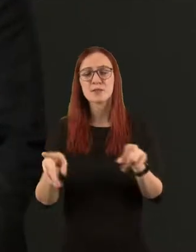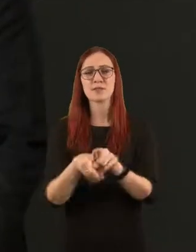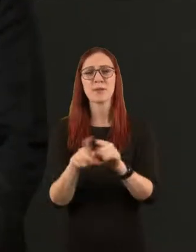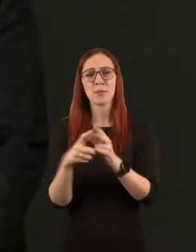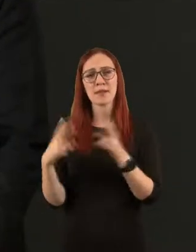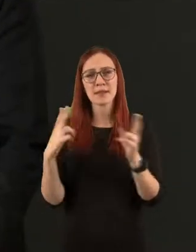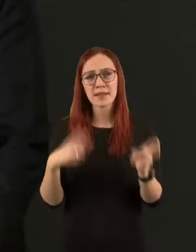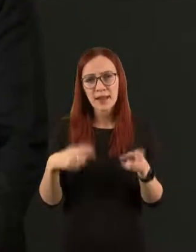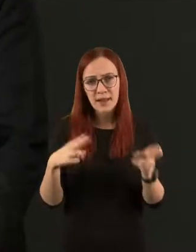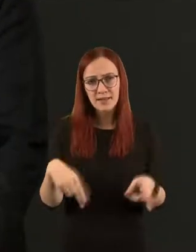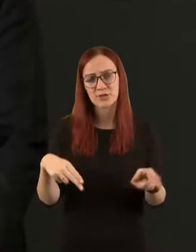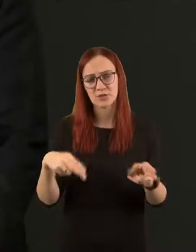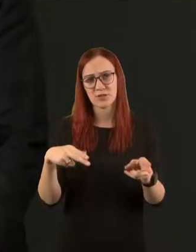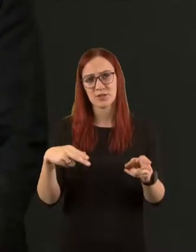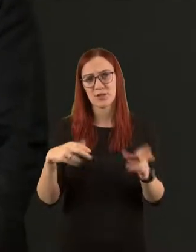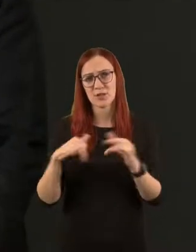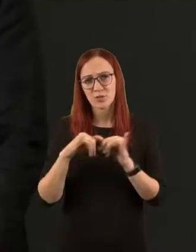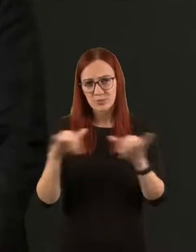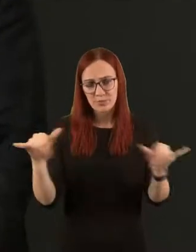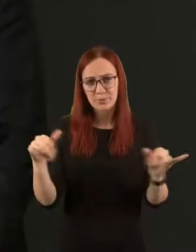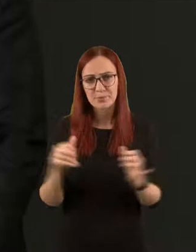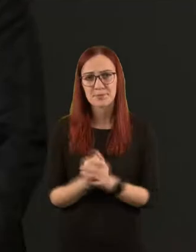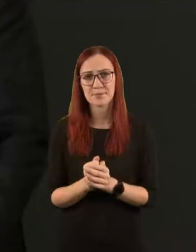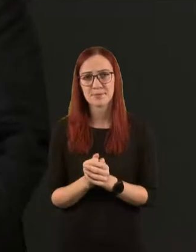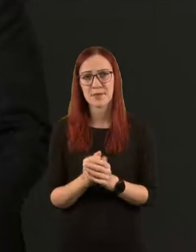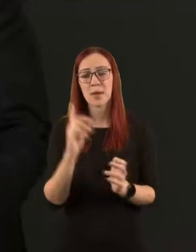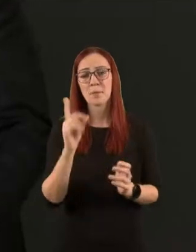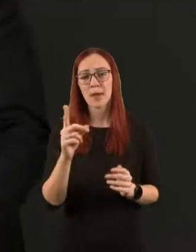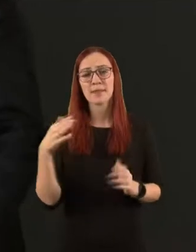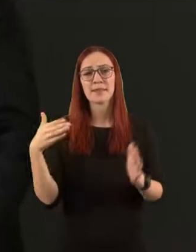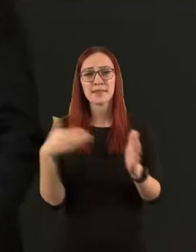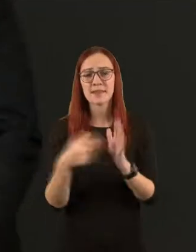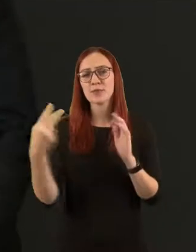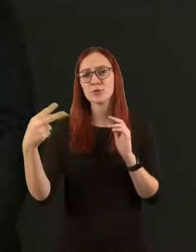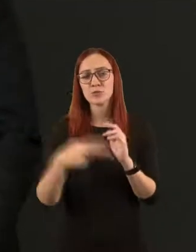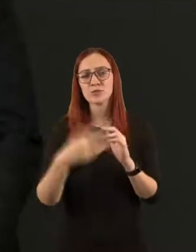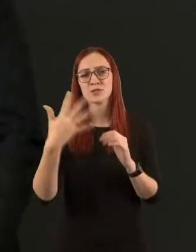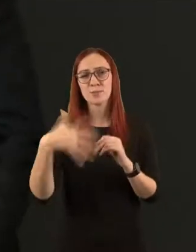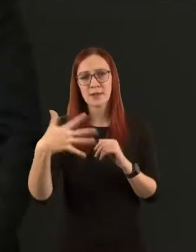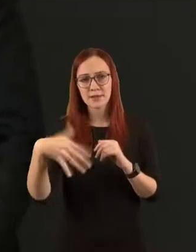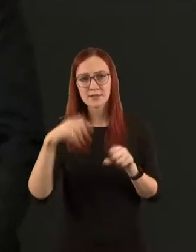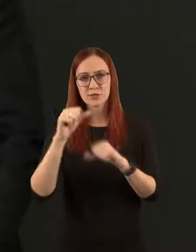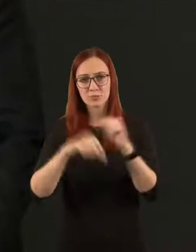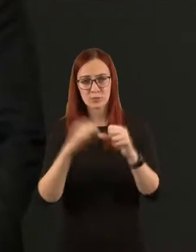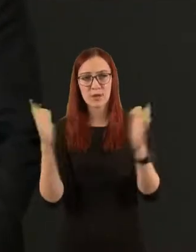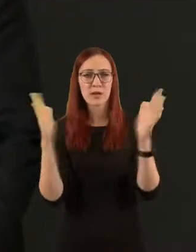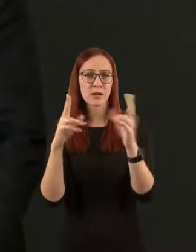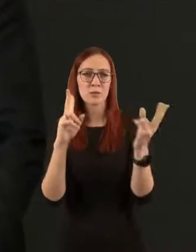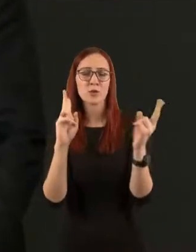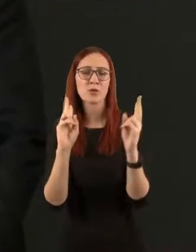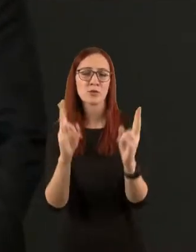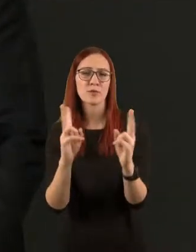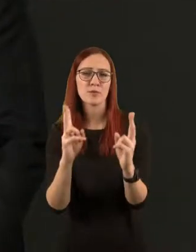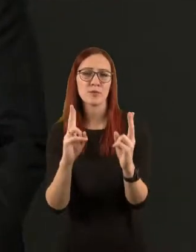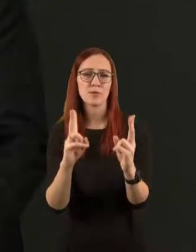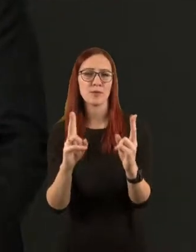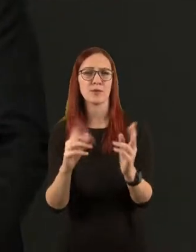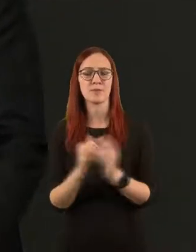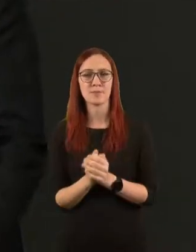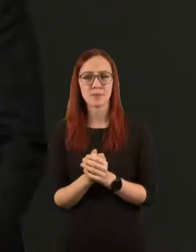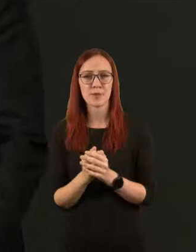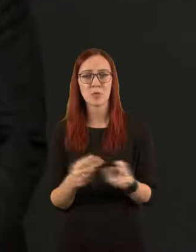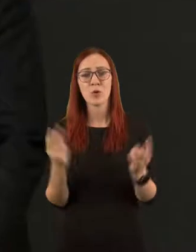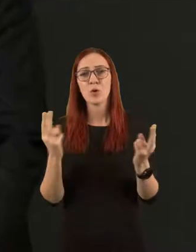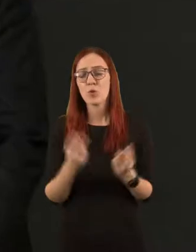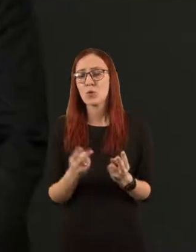to sustainable transport modes. Second, Lithuania's tax system. Lithuania